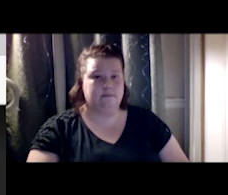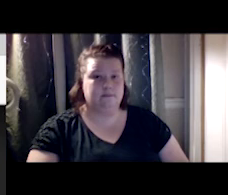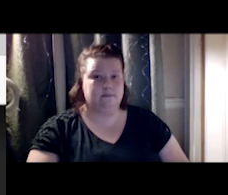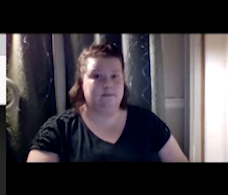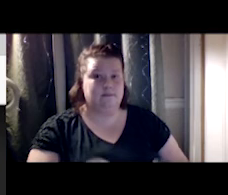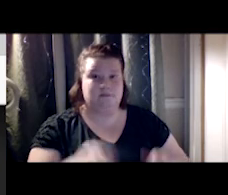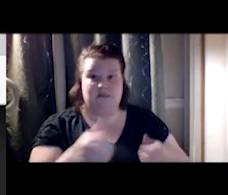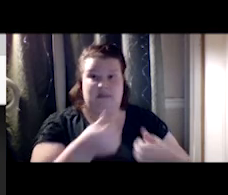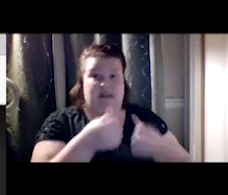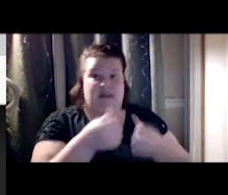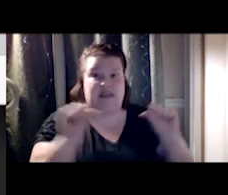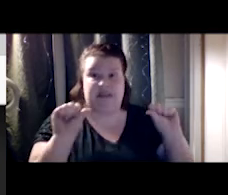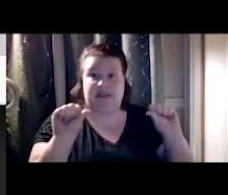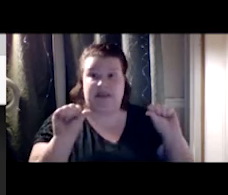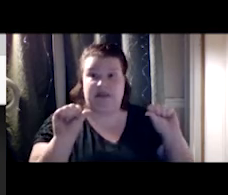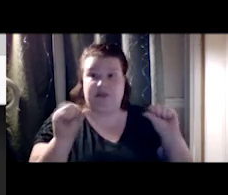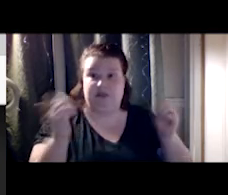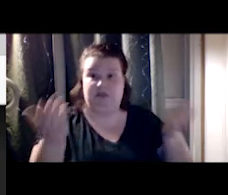Anyone?